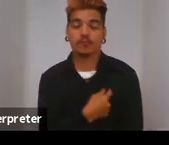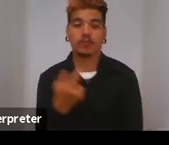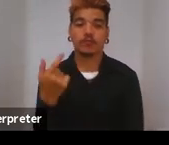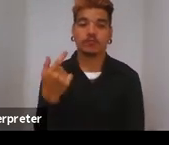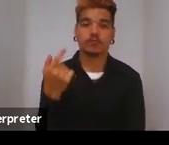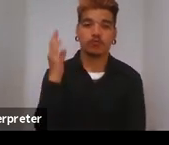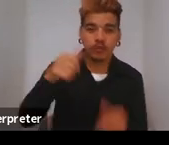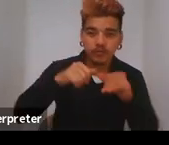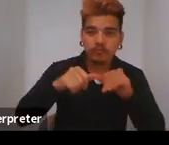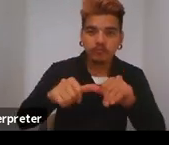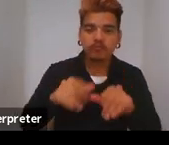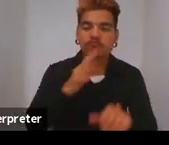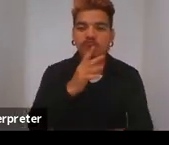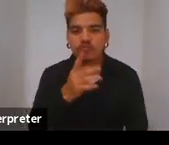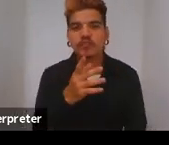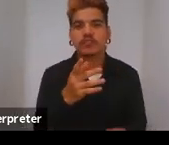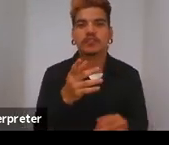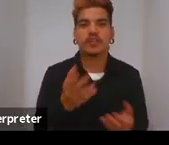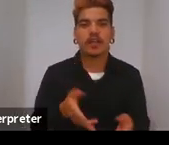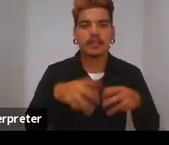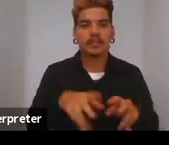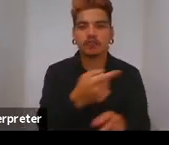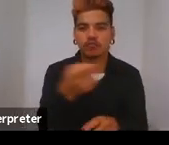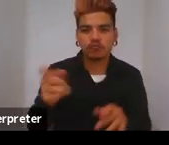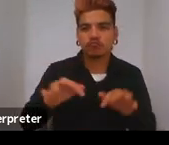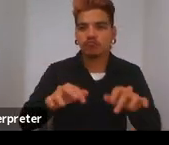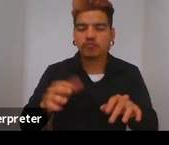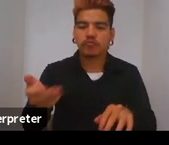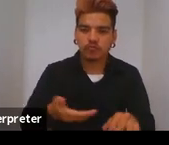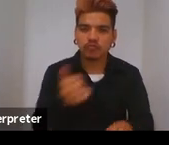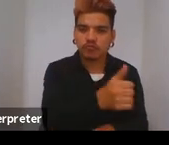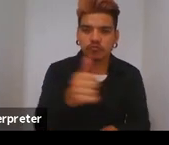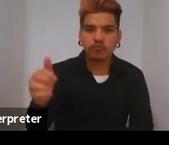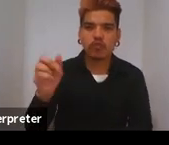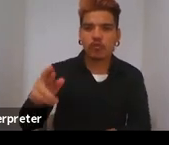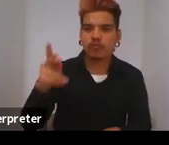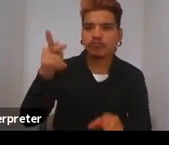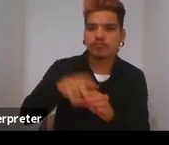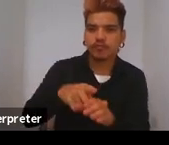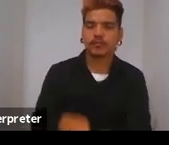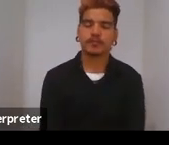time permits and allow you to unmute yourself and ask any questions or participate.